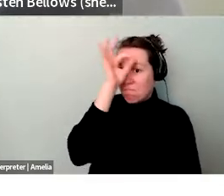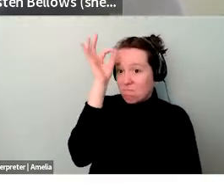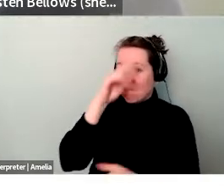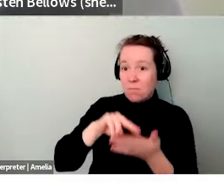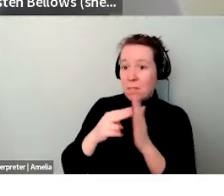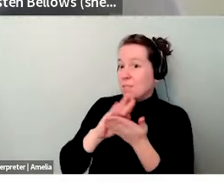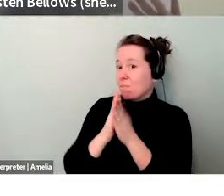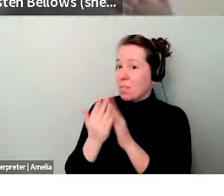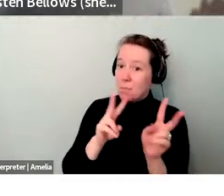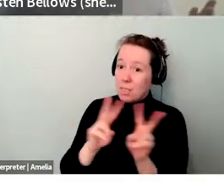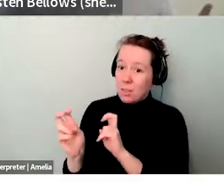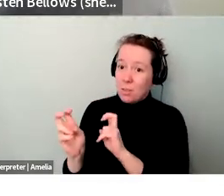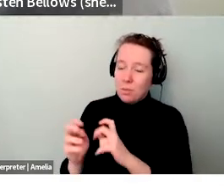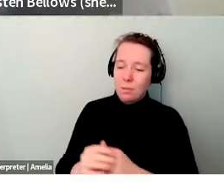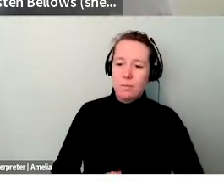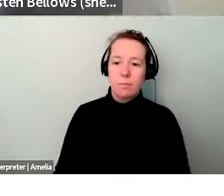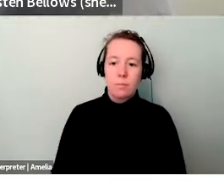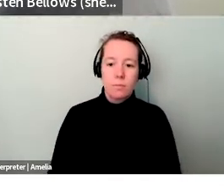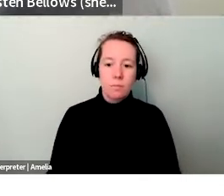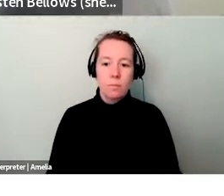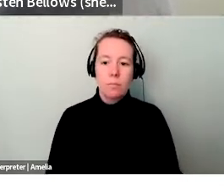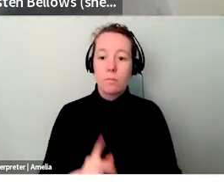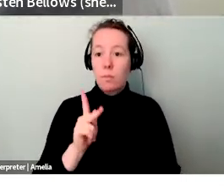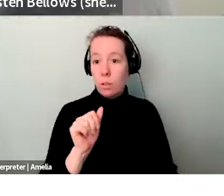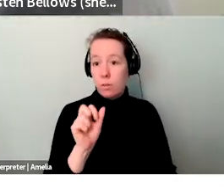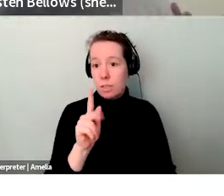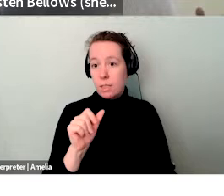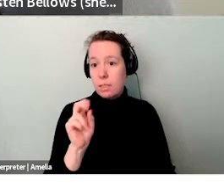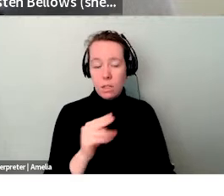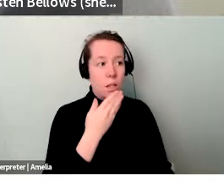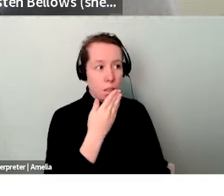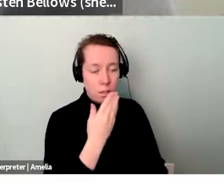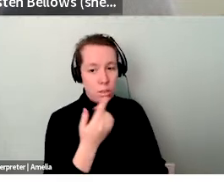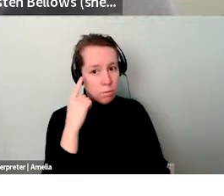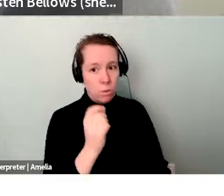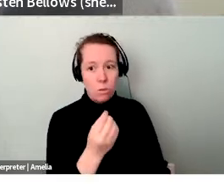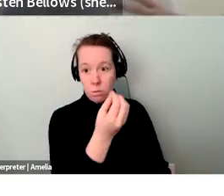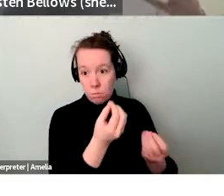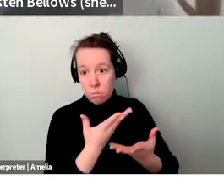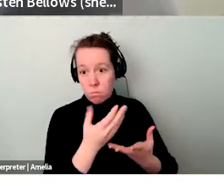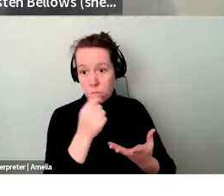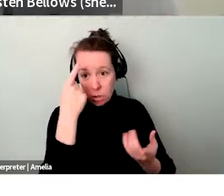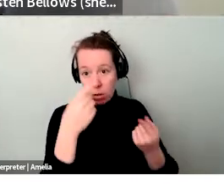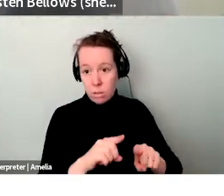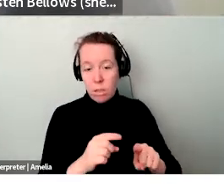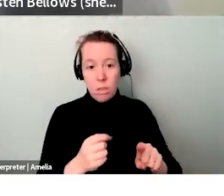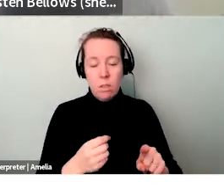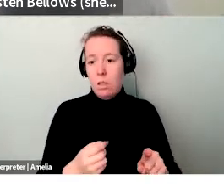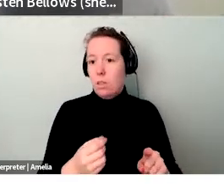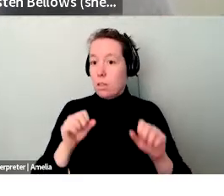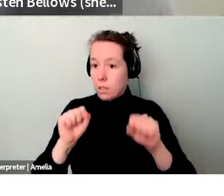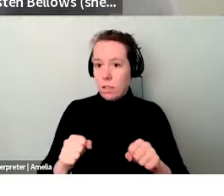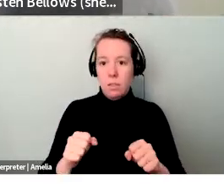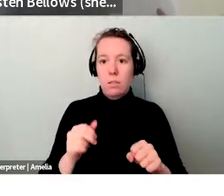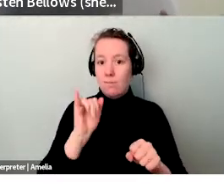Yeah, and thank you for bringing that up, Irina. Like there's so much we could talk about with disclosure and accommodation.